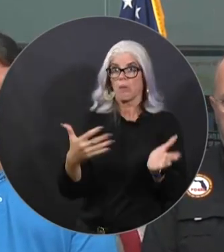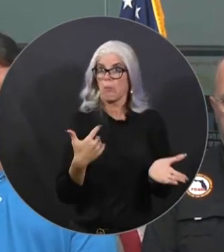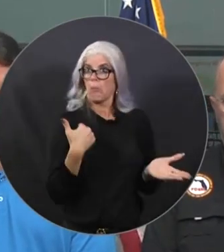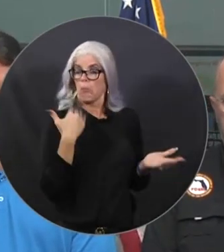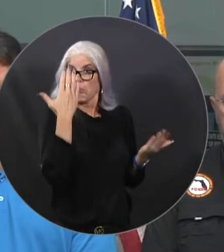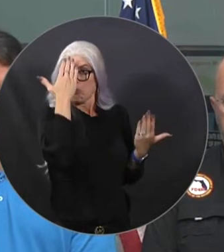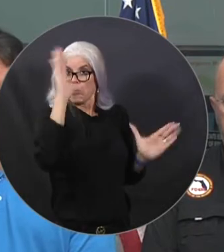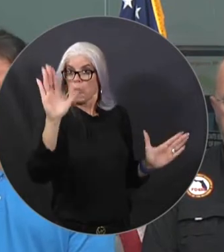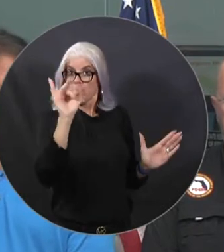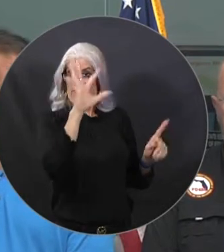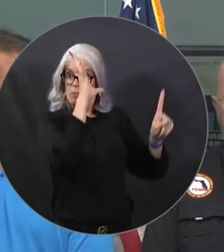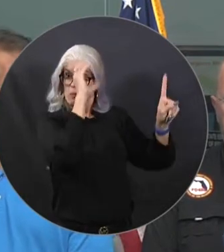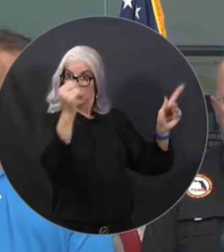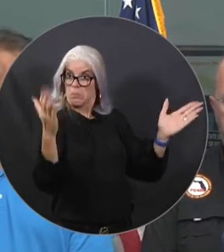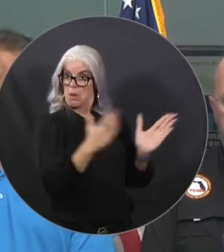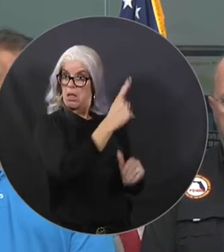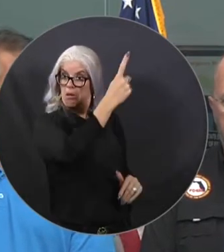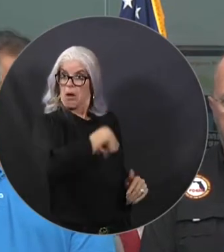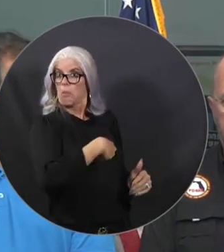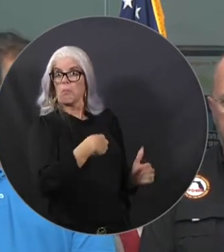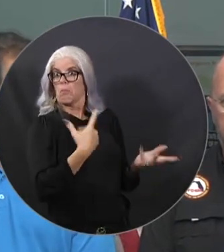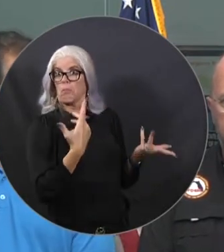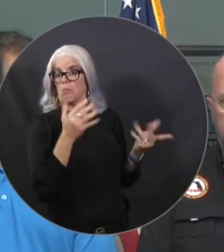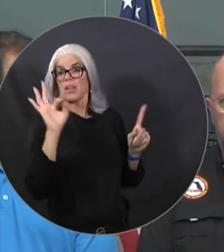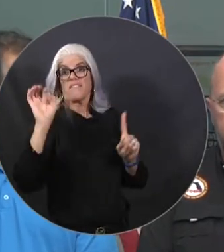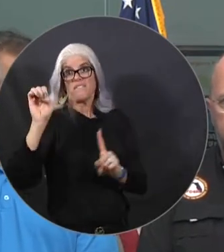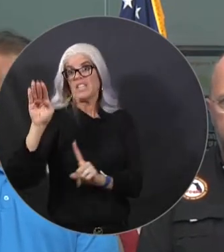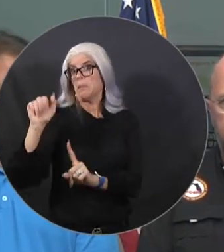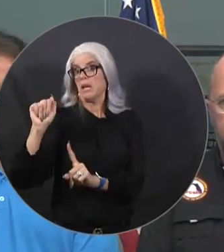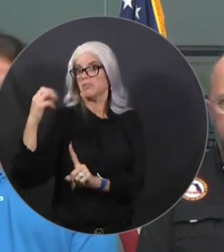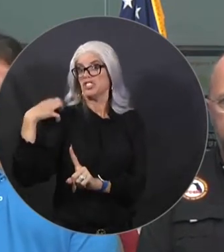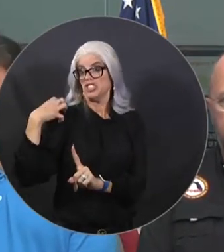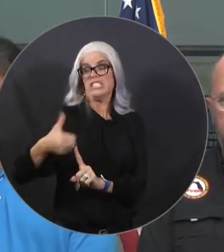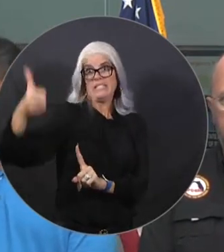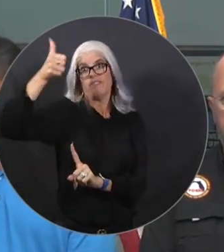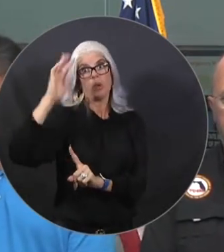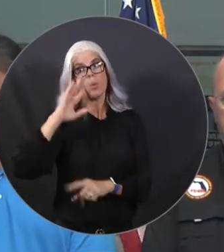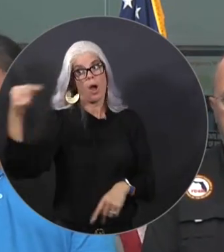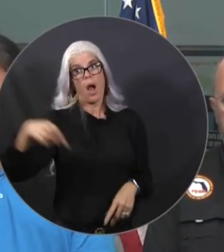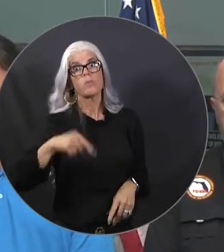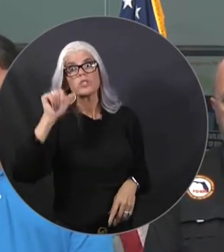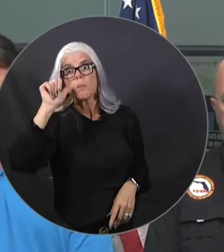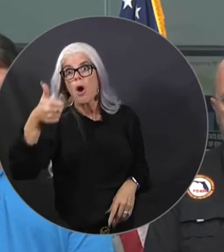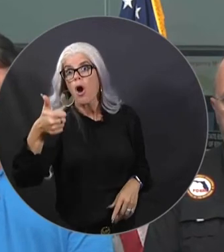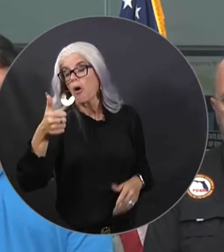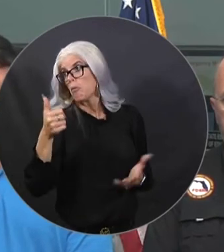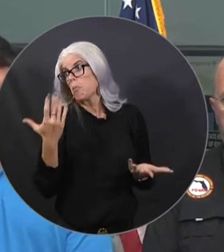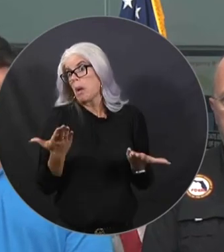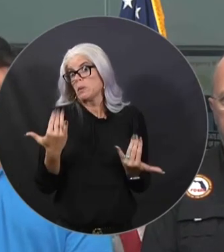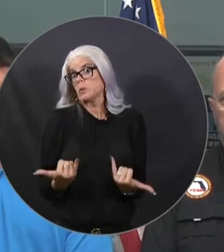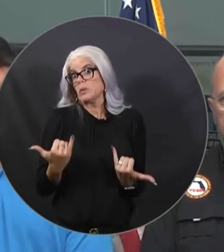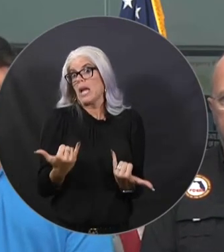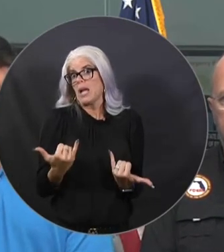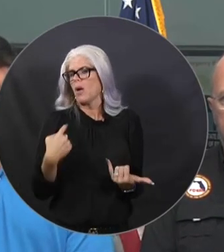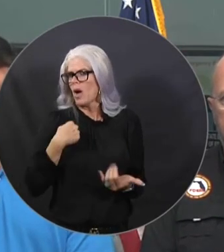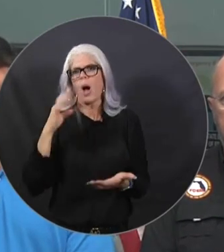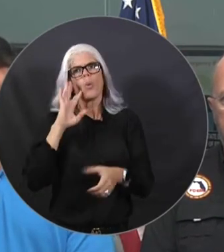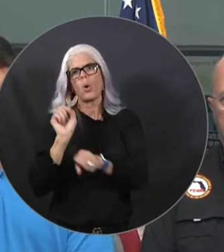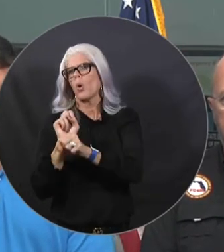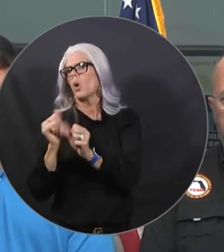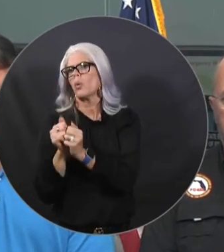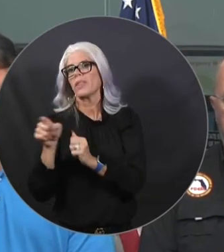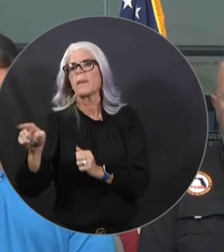know that the FEMA administrator, she will be here tomorrow, if not today. And so we'll be working. I don't know if she's planning on traveling with us on